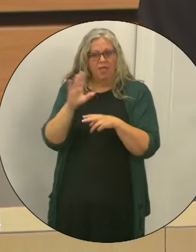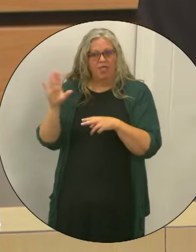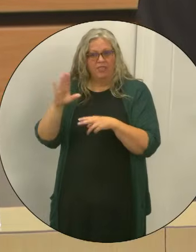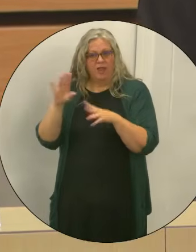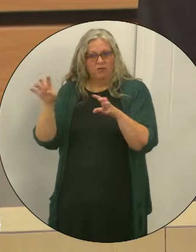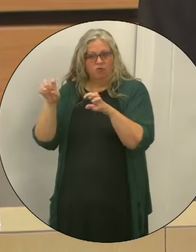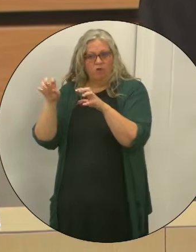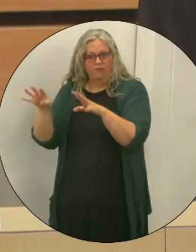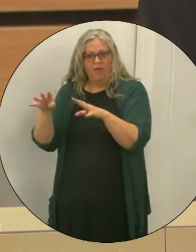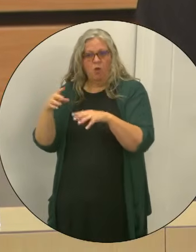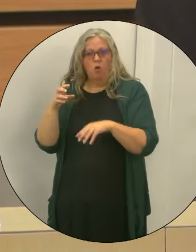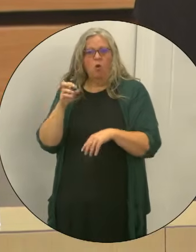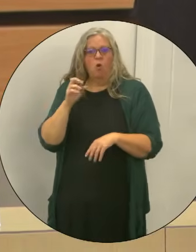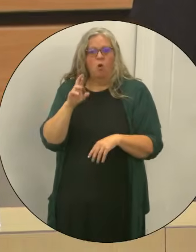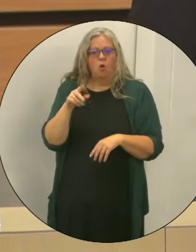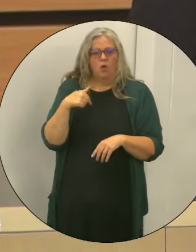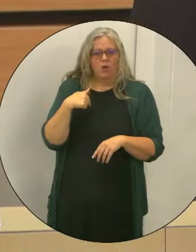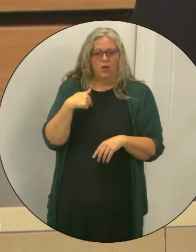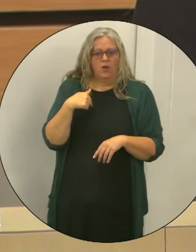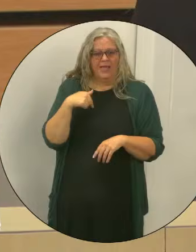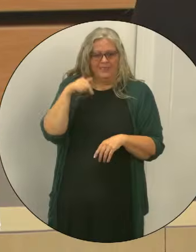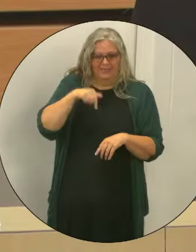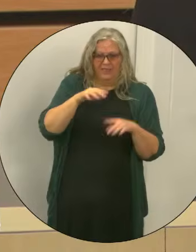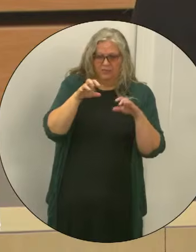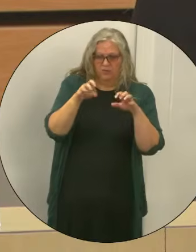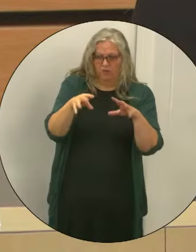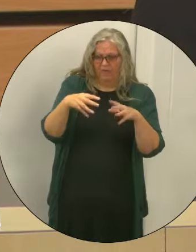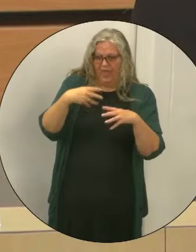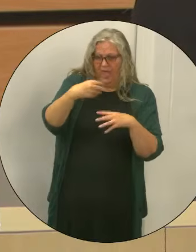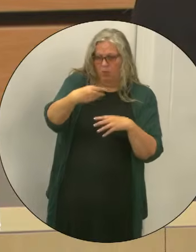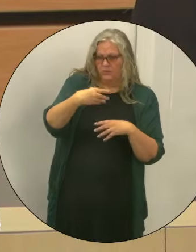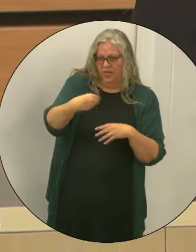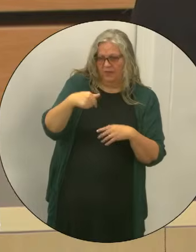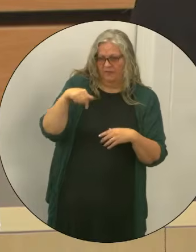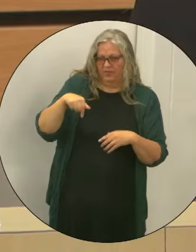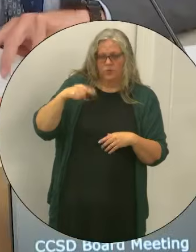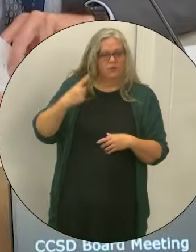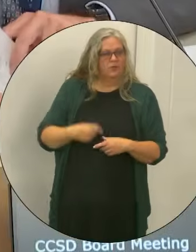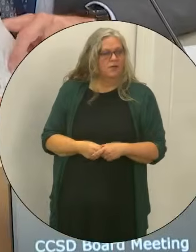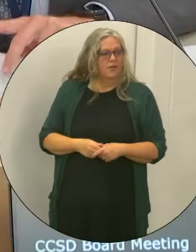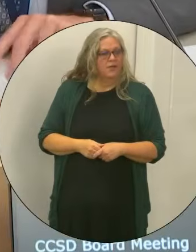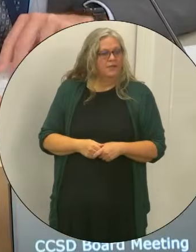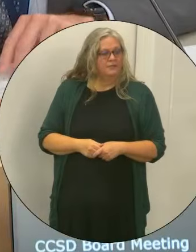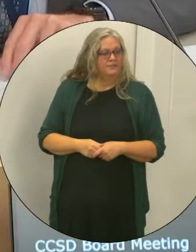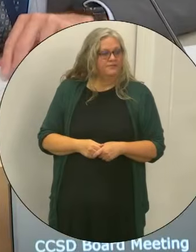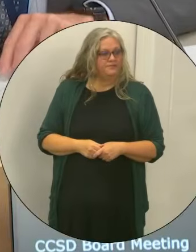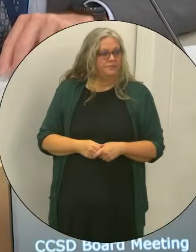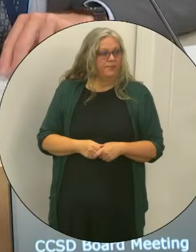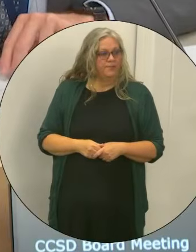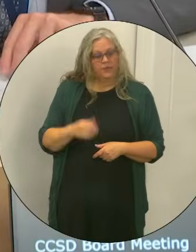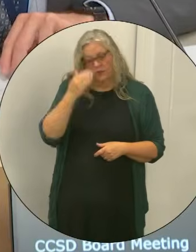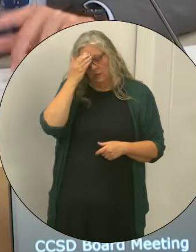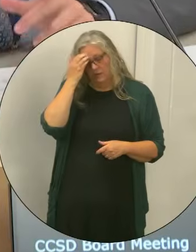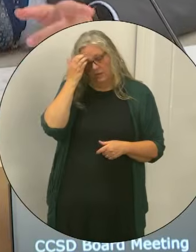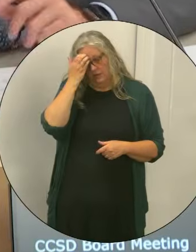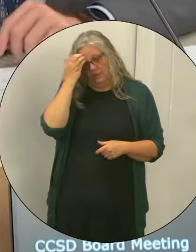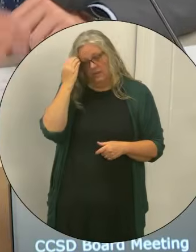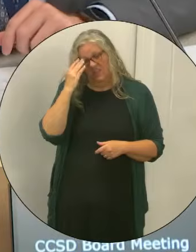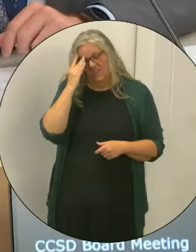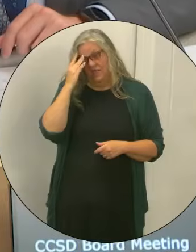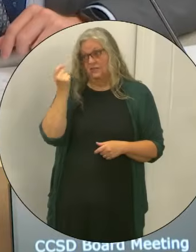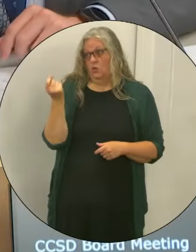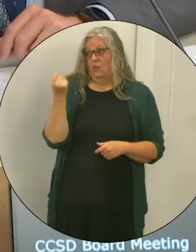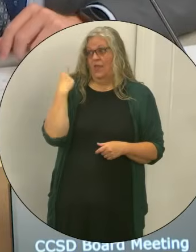this a survey outside of this survey? Thank you for the question. So just this last year, in the